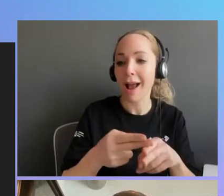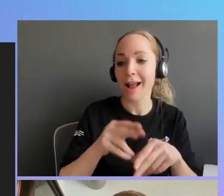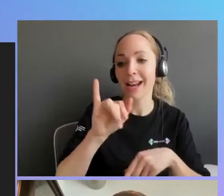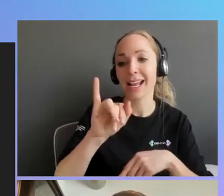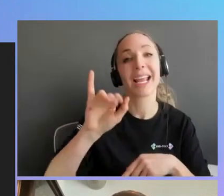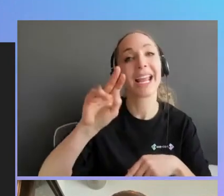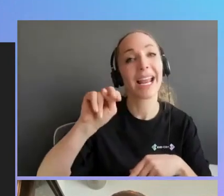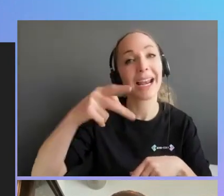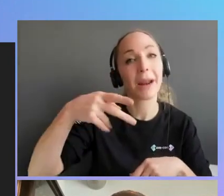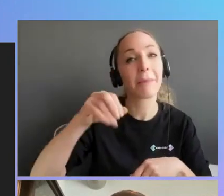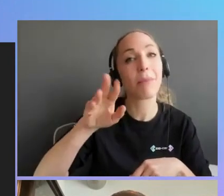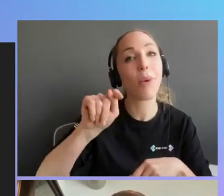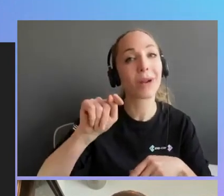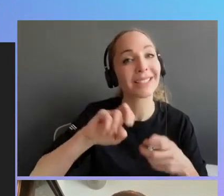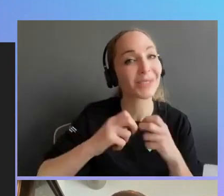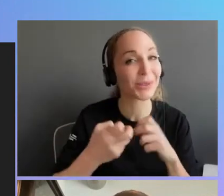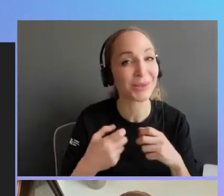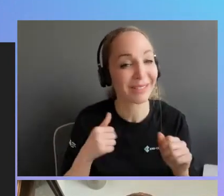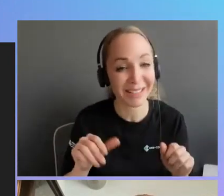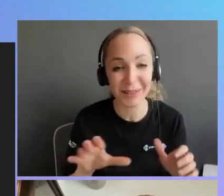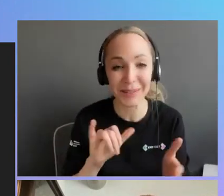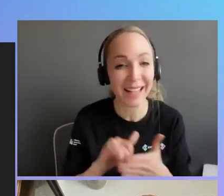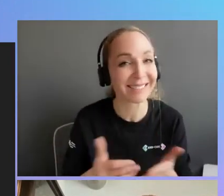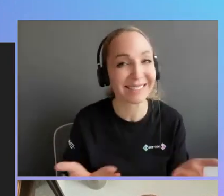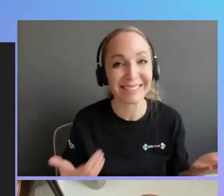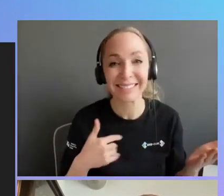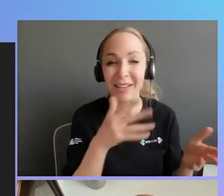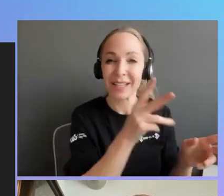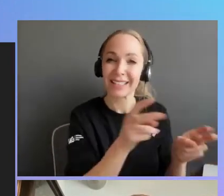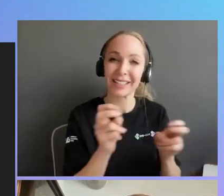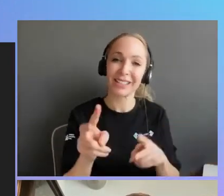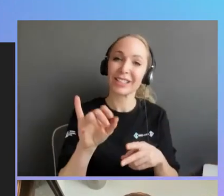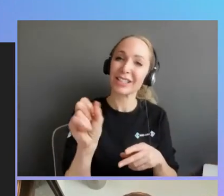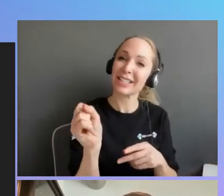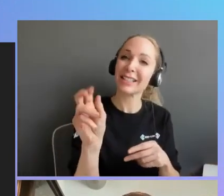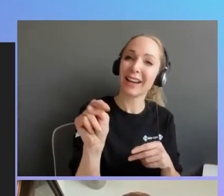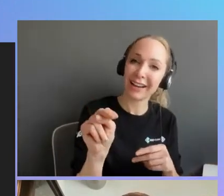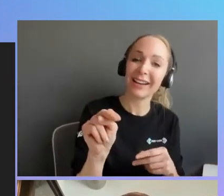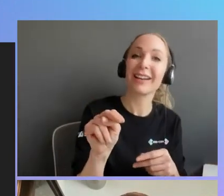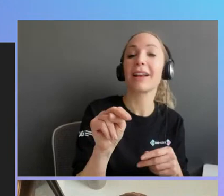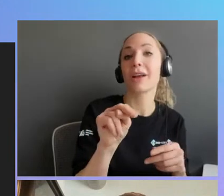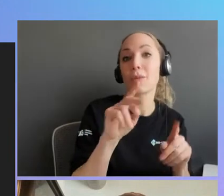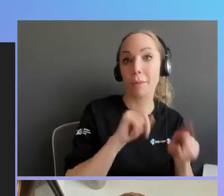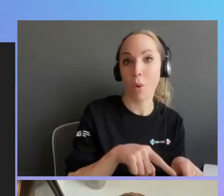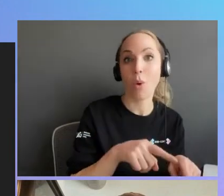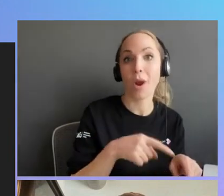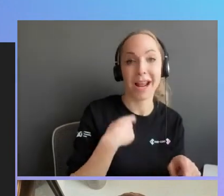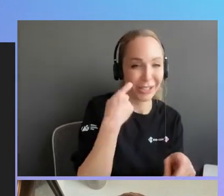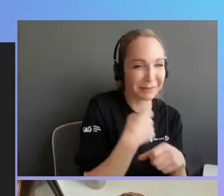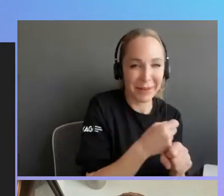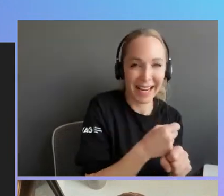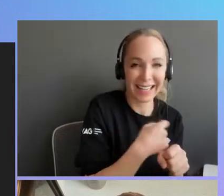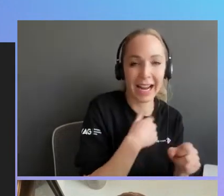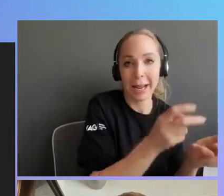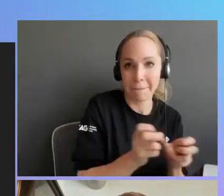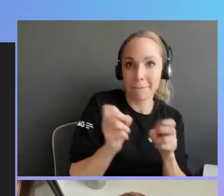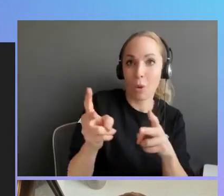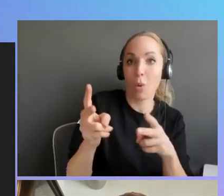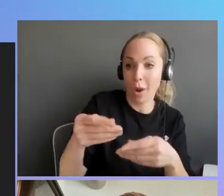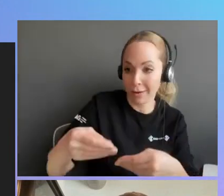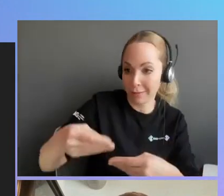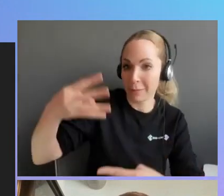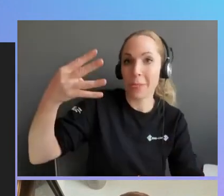And I can do exactly that. I will take that JSON report that I just generated and import it. And you'll see my testing progress went from 0